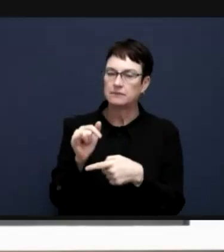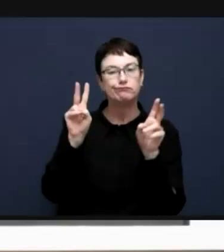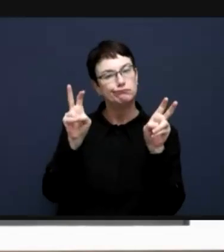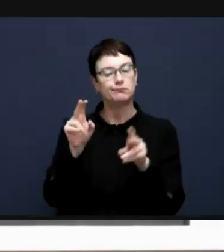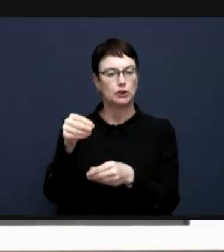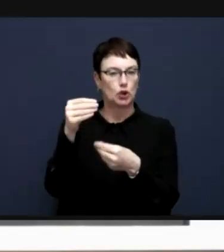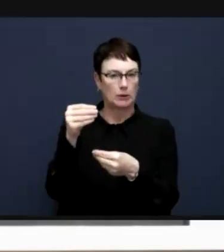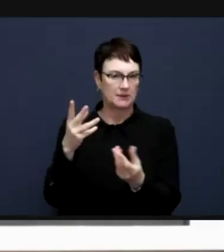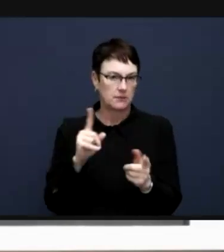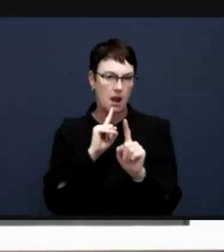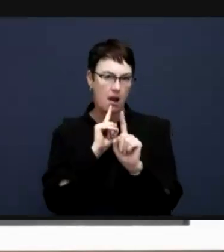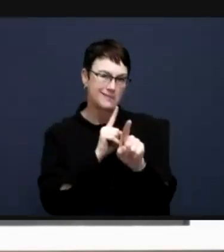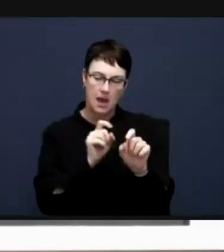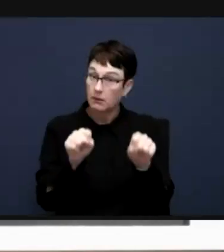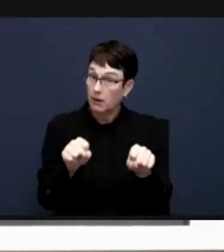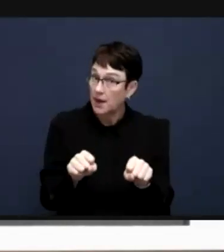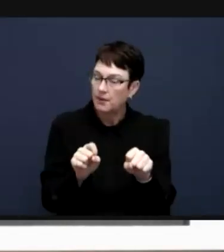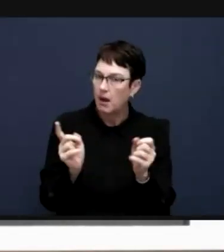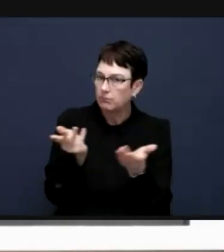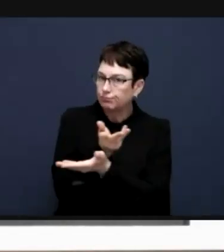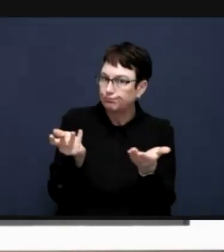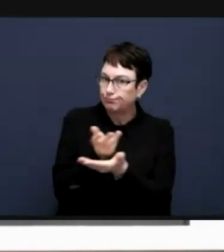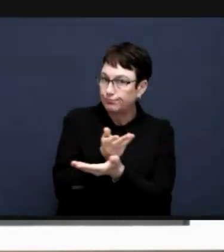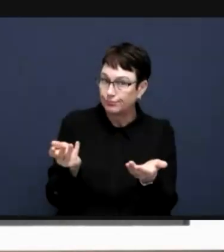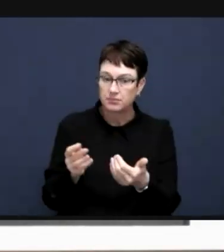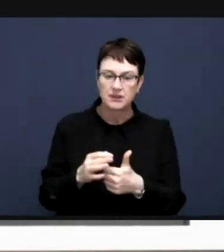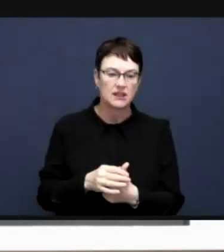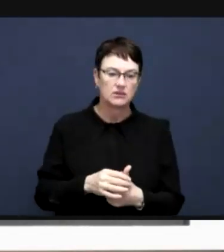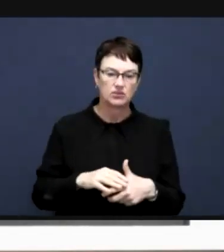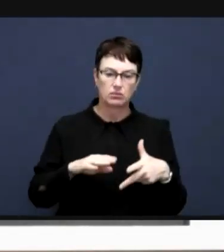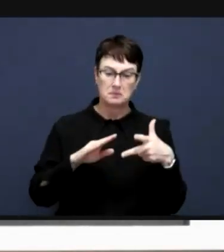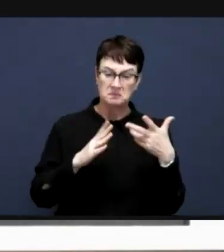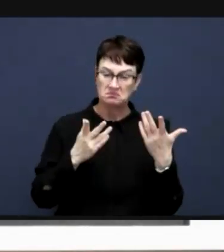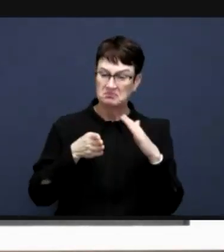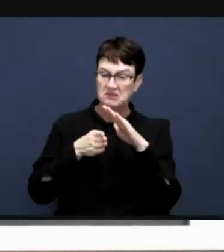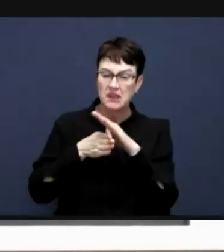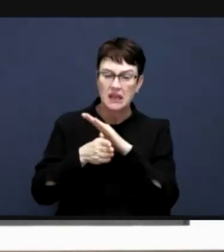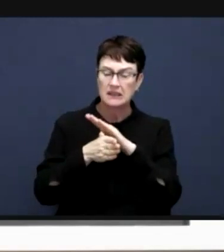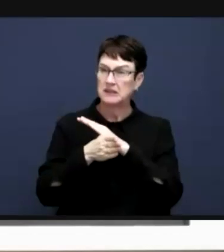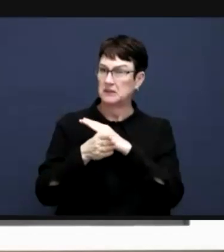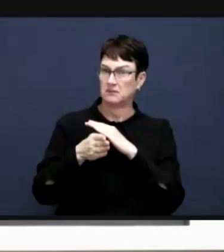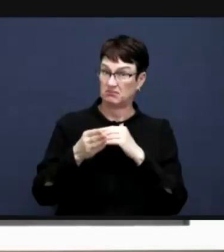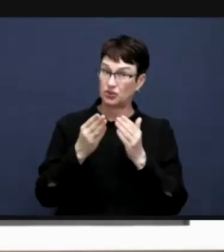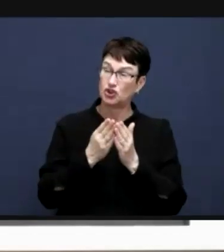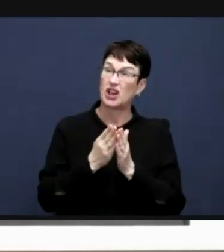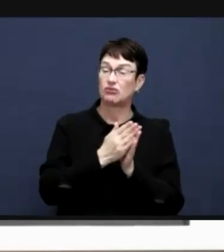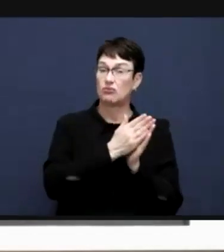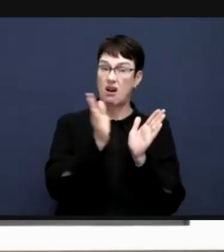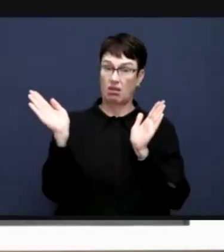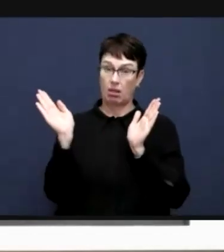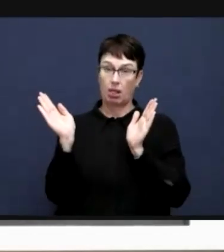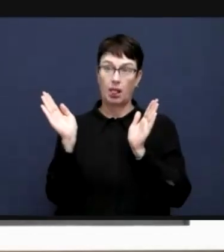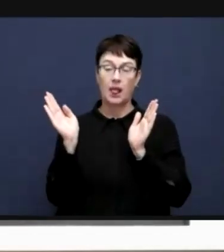Is an accessibility statement in general documentation, and can it be used by the support service? Yes, but it should be accessible